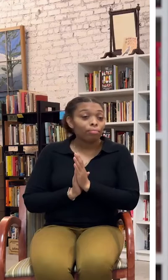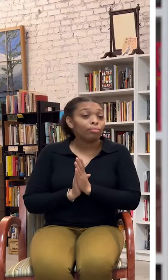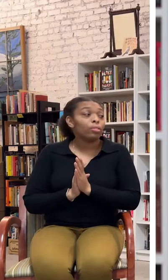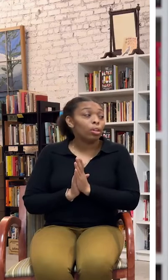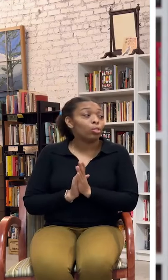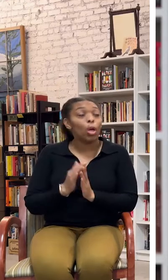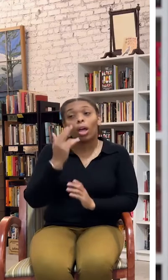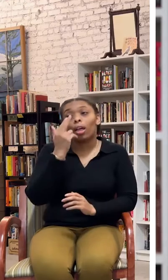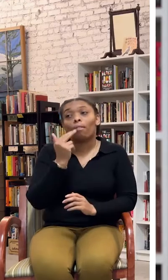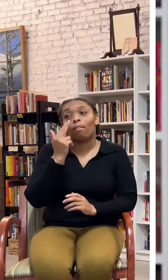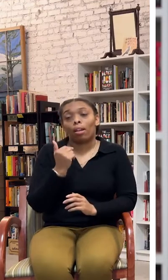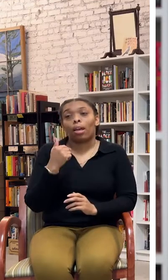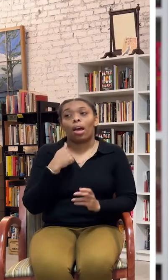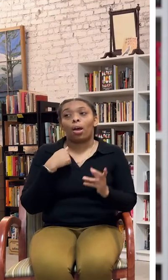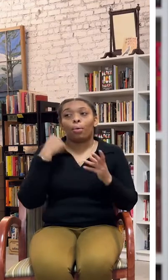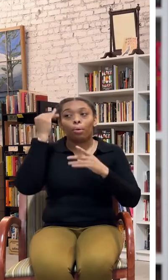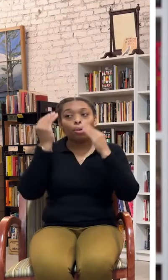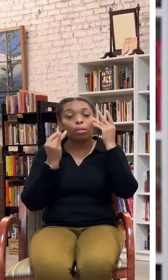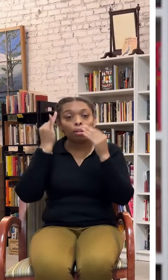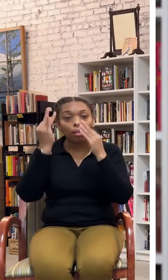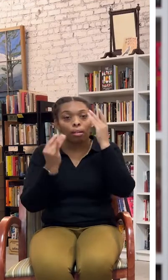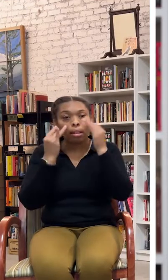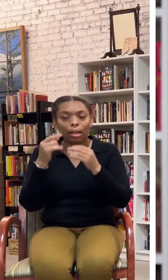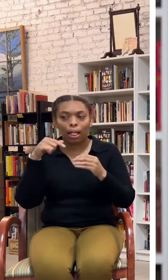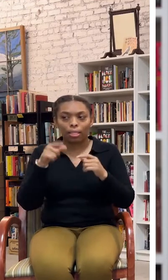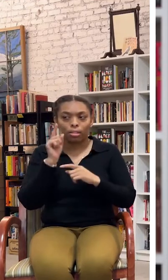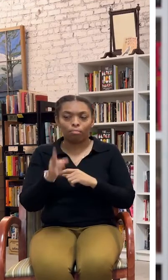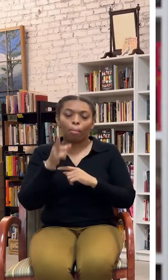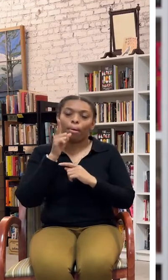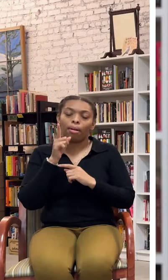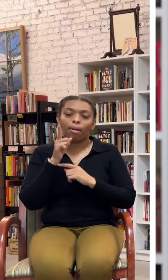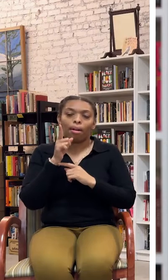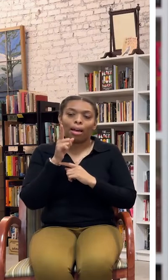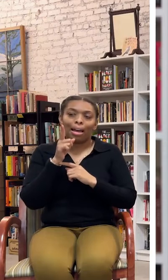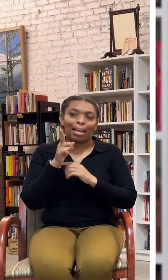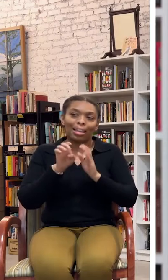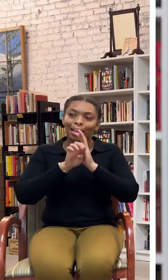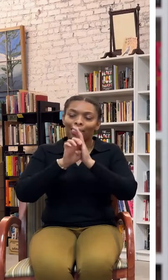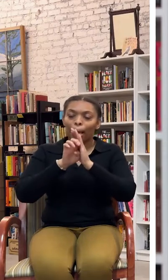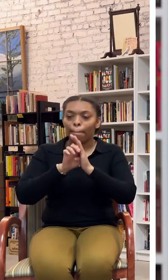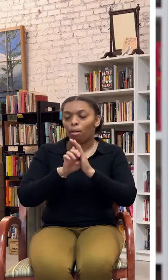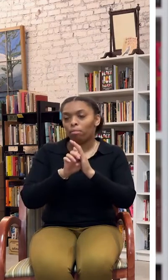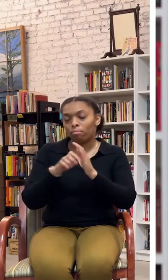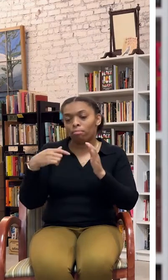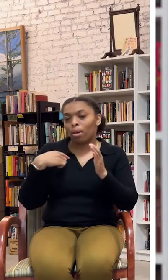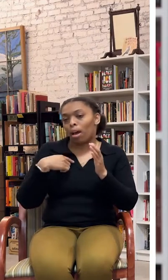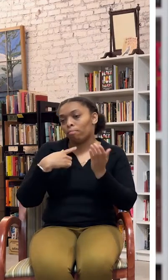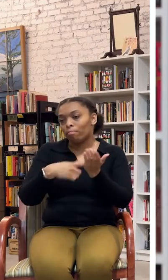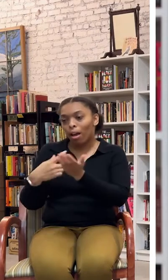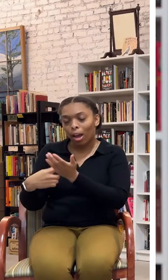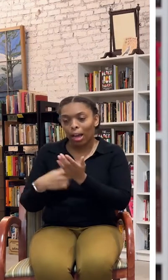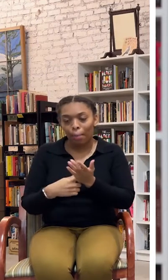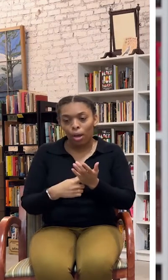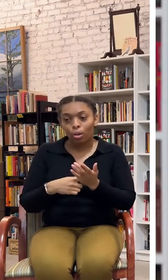It's funny, I was thinking about this, of how this moment that we're in is an example of what I'm talking about in general. That right now, as we're